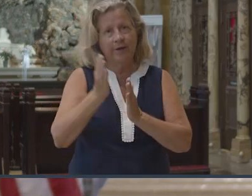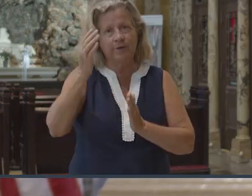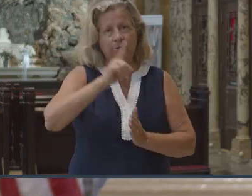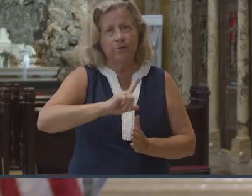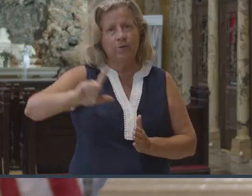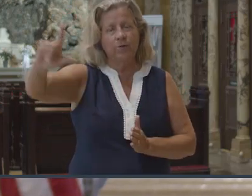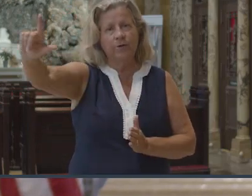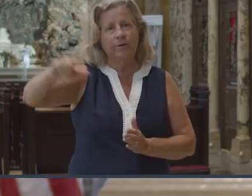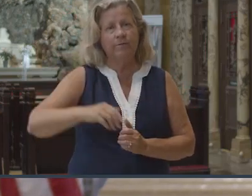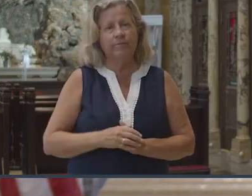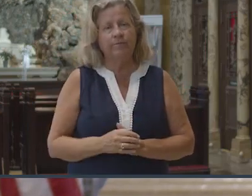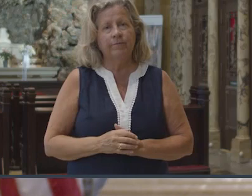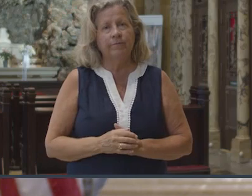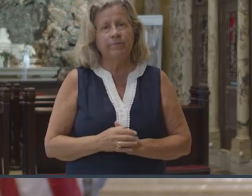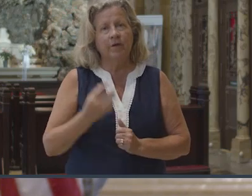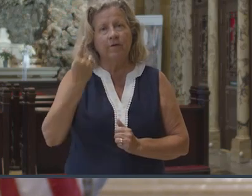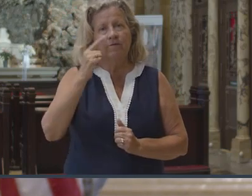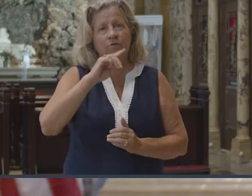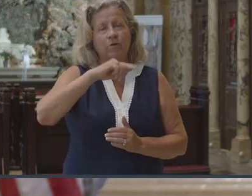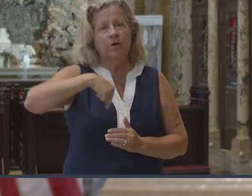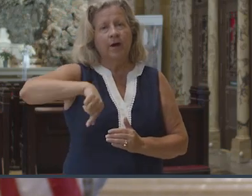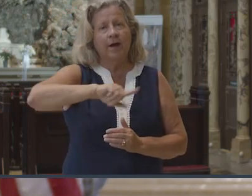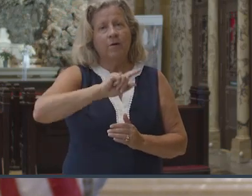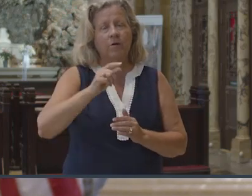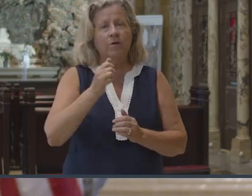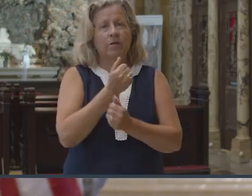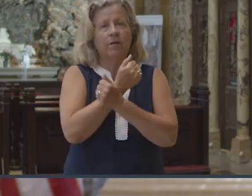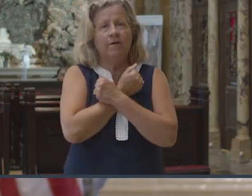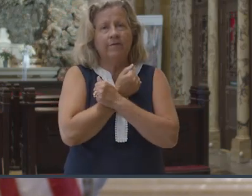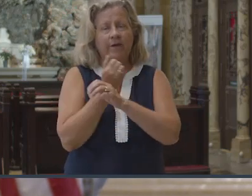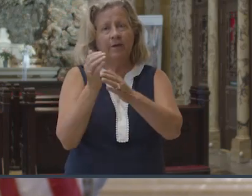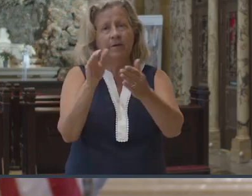prayer. And for our beloved dead,